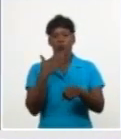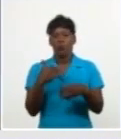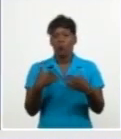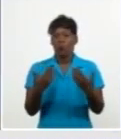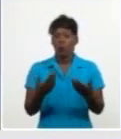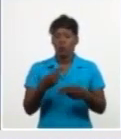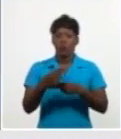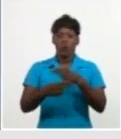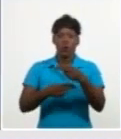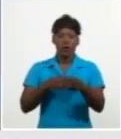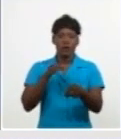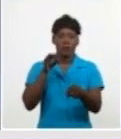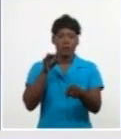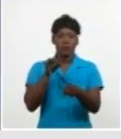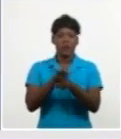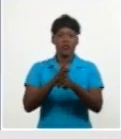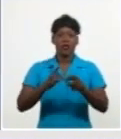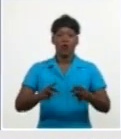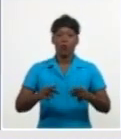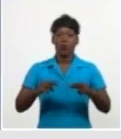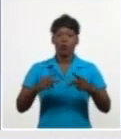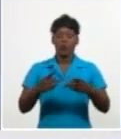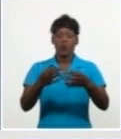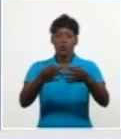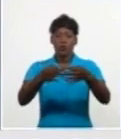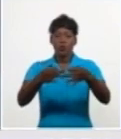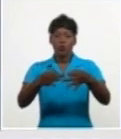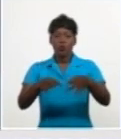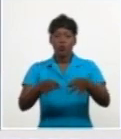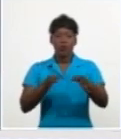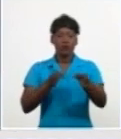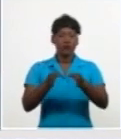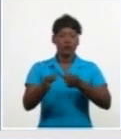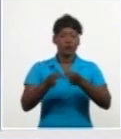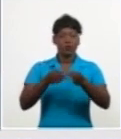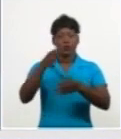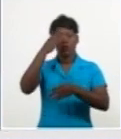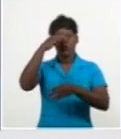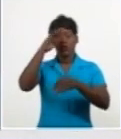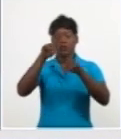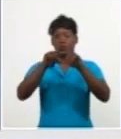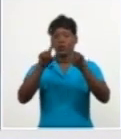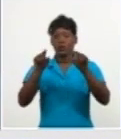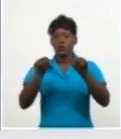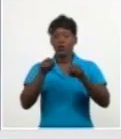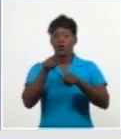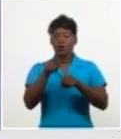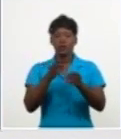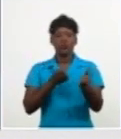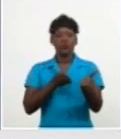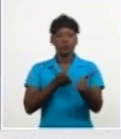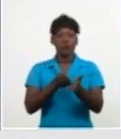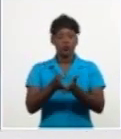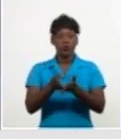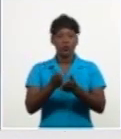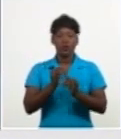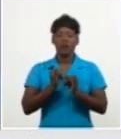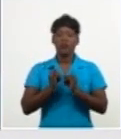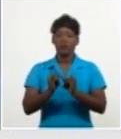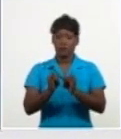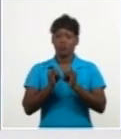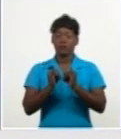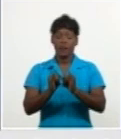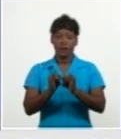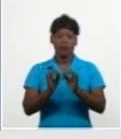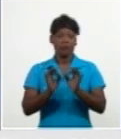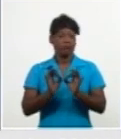be returning to normality, and how those measures will be informed. The